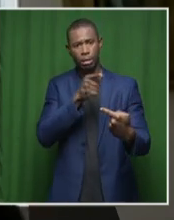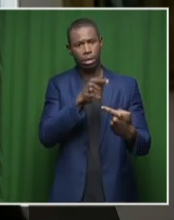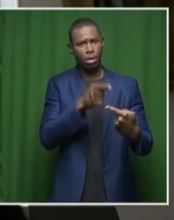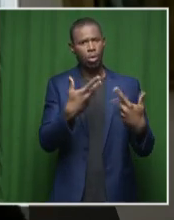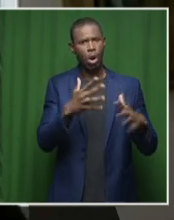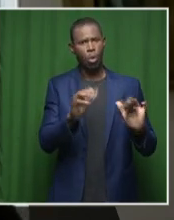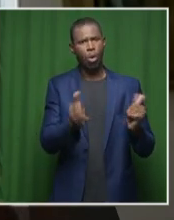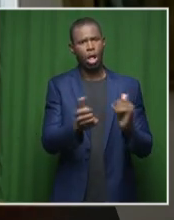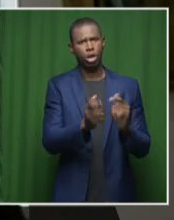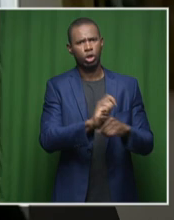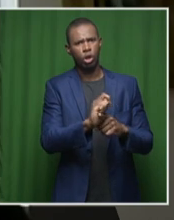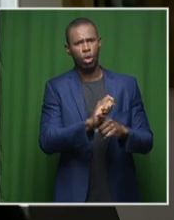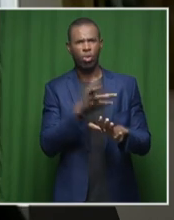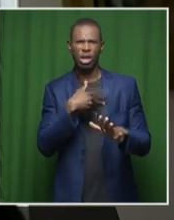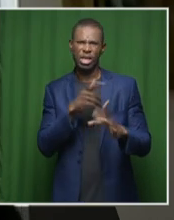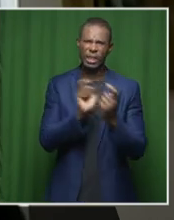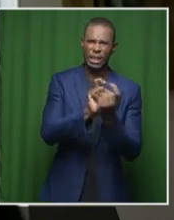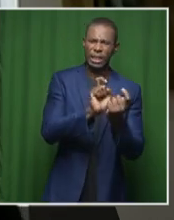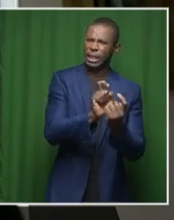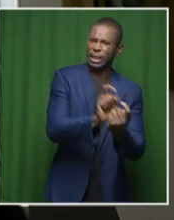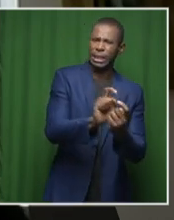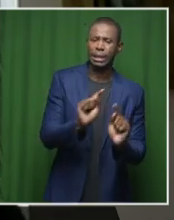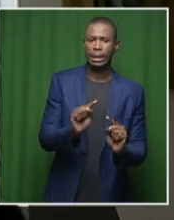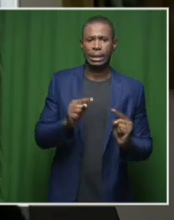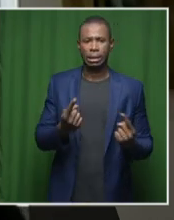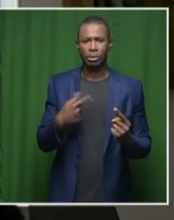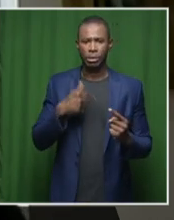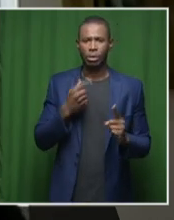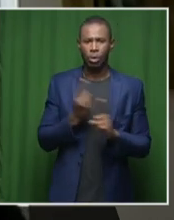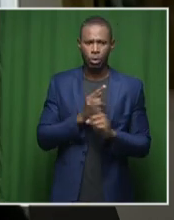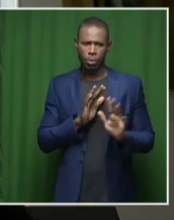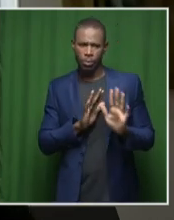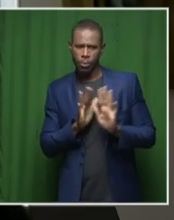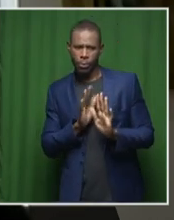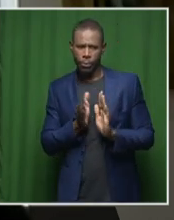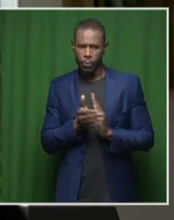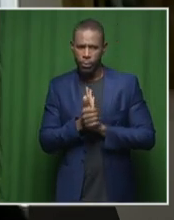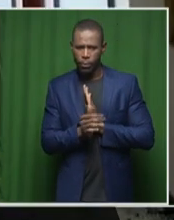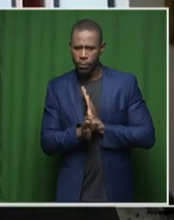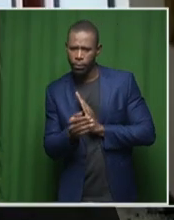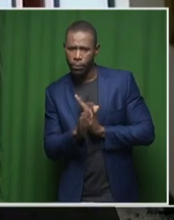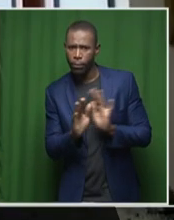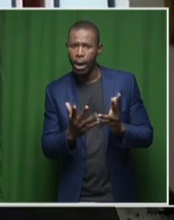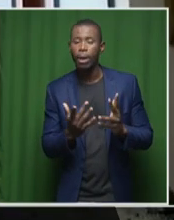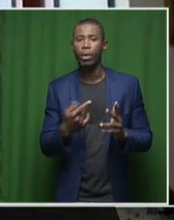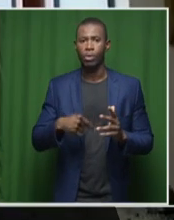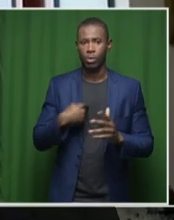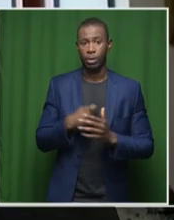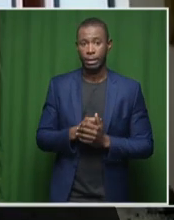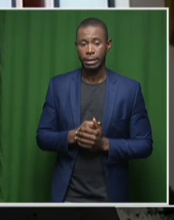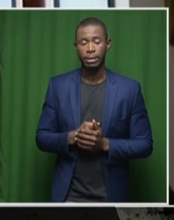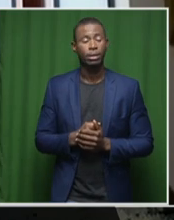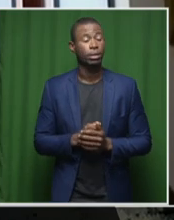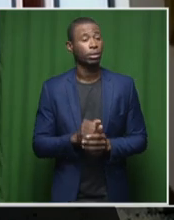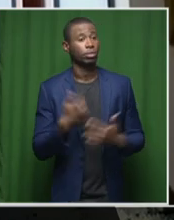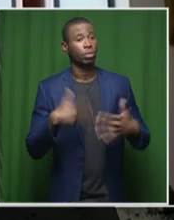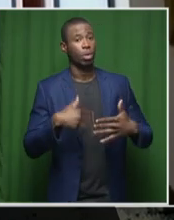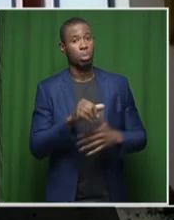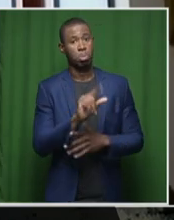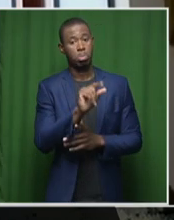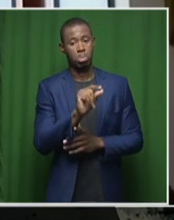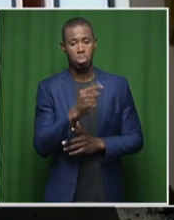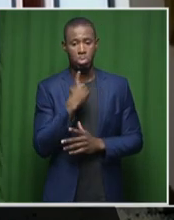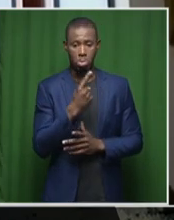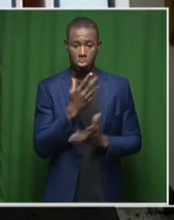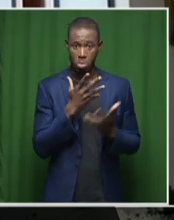entrenched. So I think, I mean, we can talk about this for a long time, but that's sort of the basis of all of this. Yeah, it's quite interesting that you mentioned that,